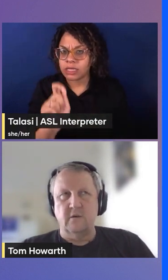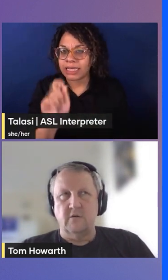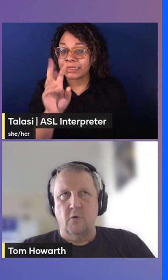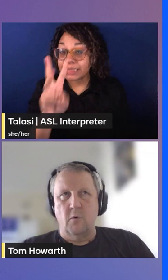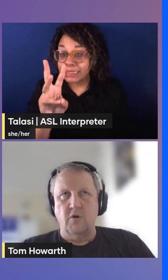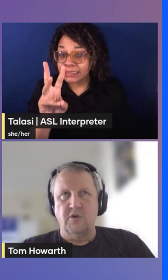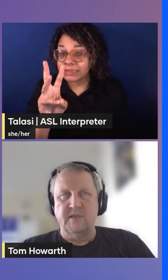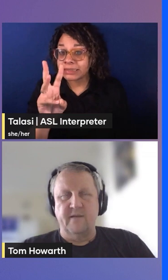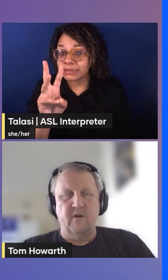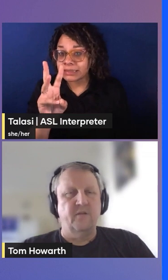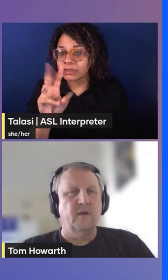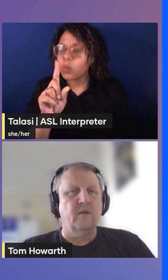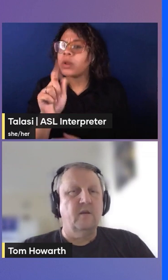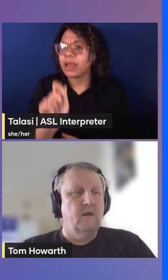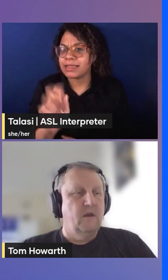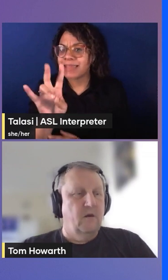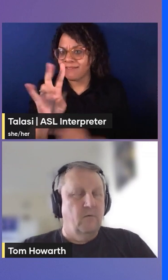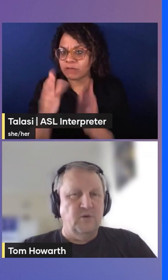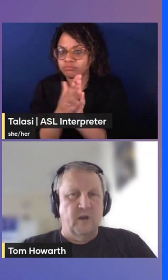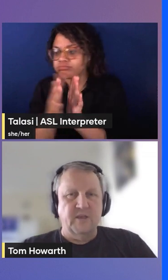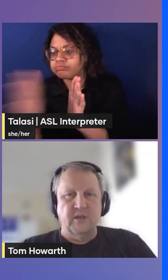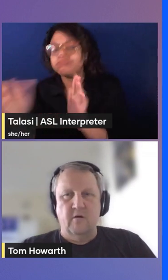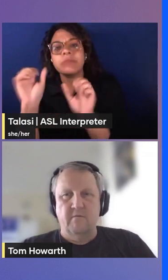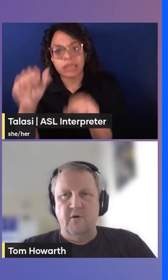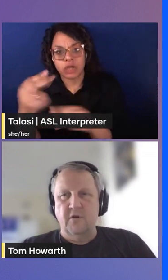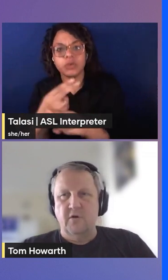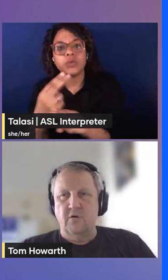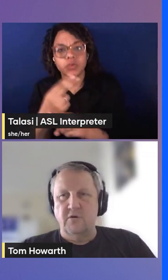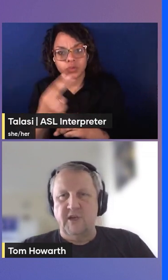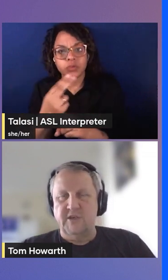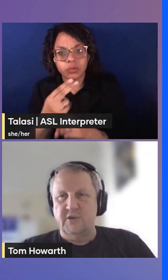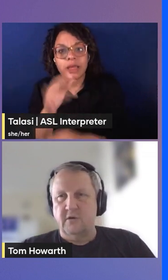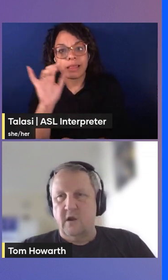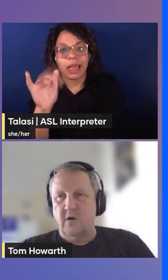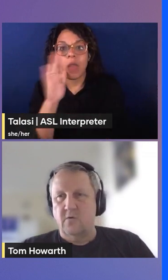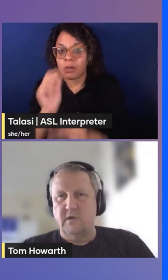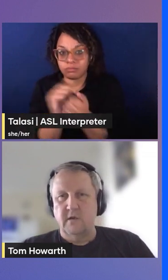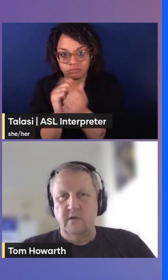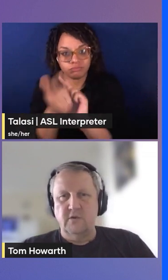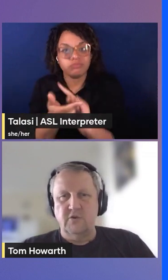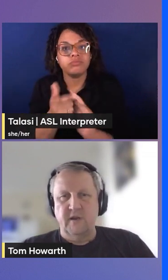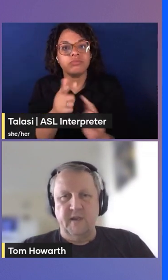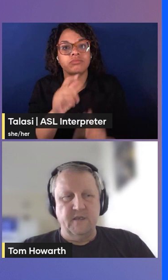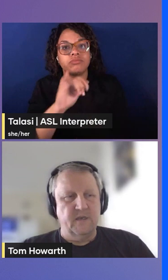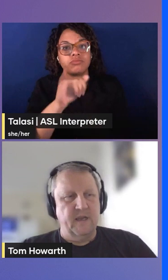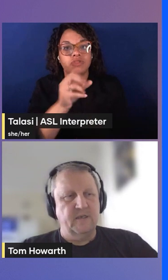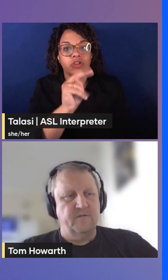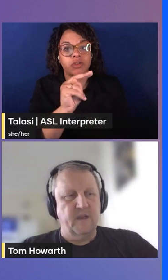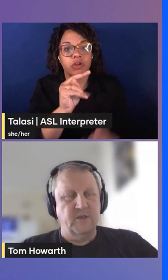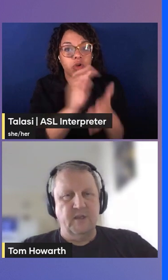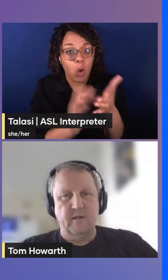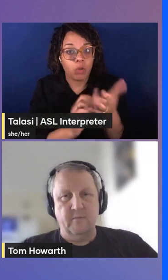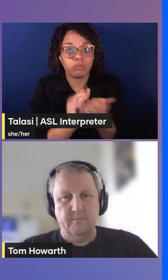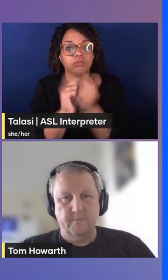1.6, not 1.7, I think, which will actually convert your JSON code straight